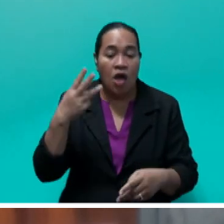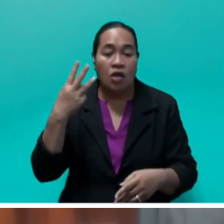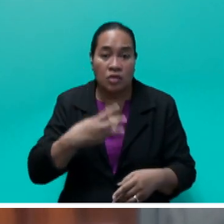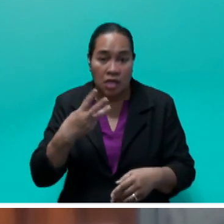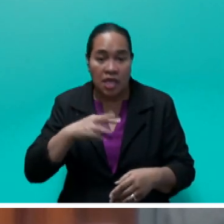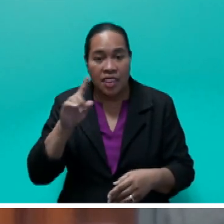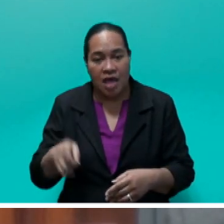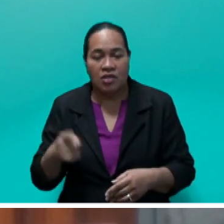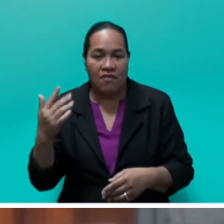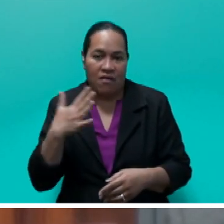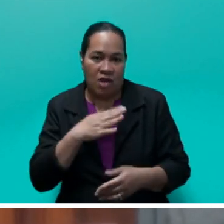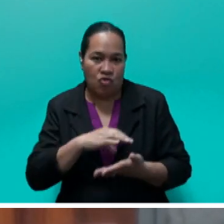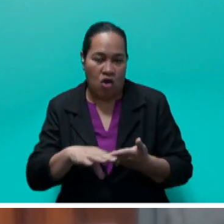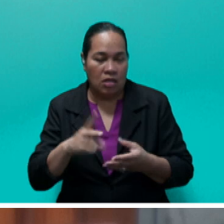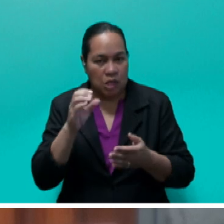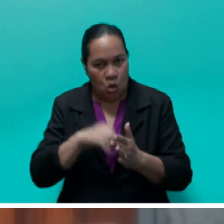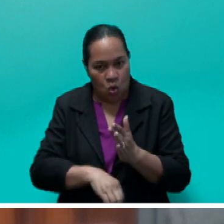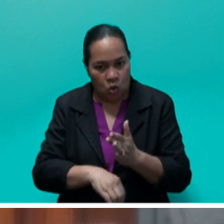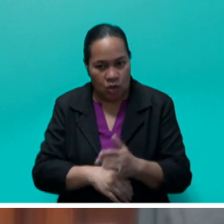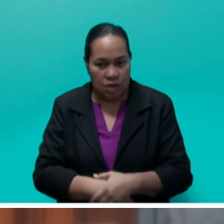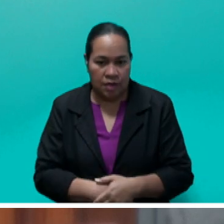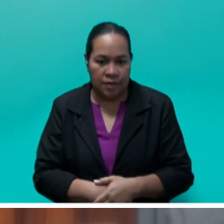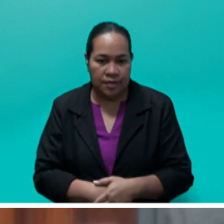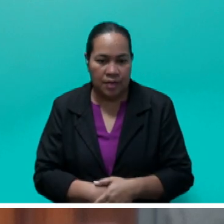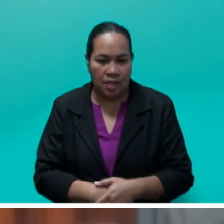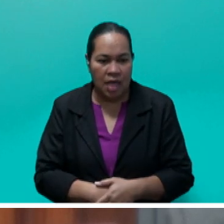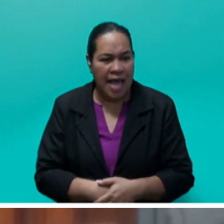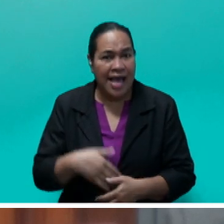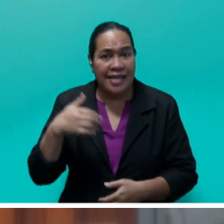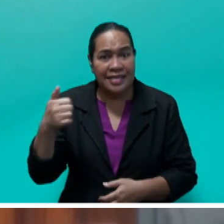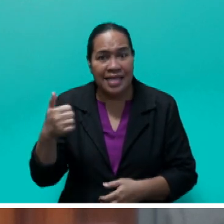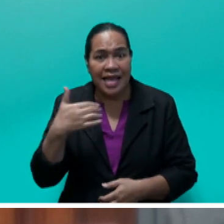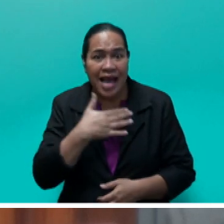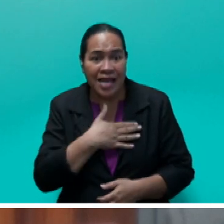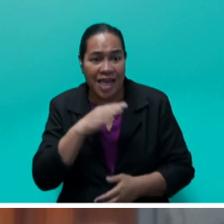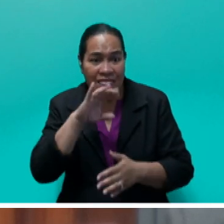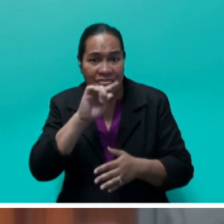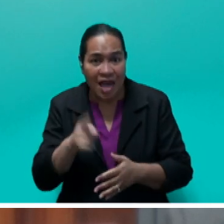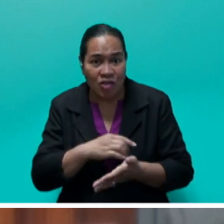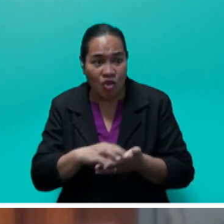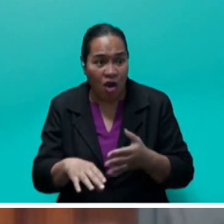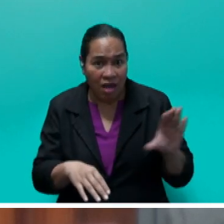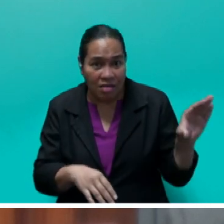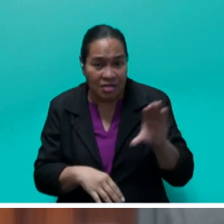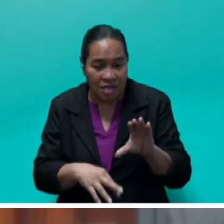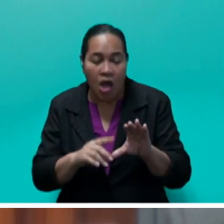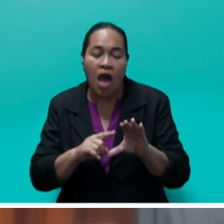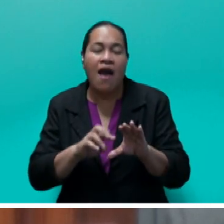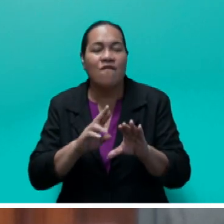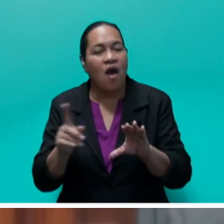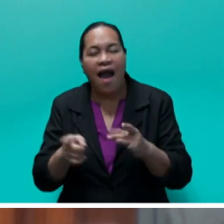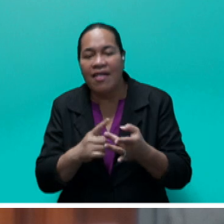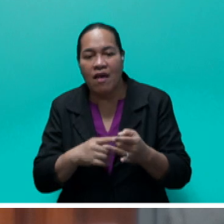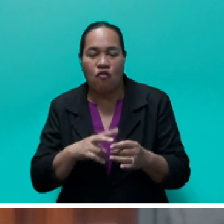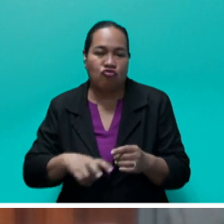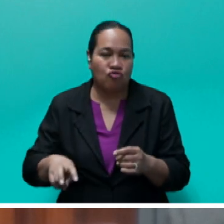$13,500. The budget grant of $600,000 will cover the transportations of 6